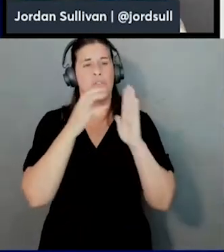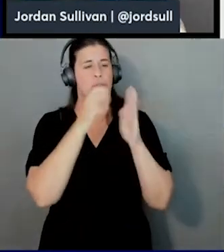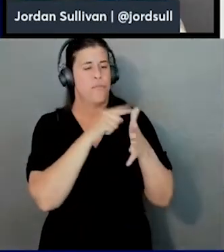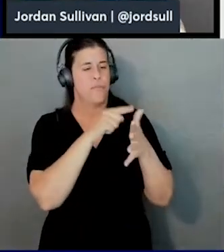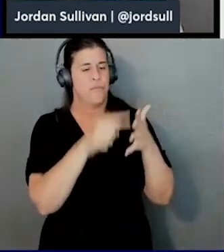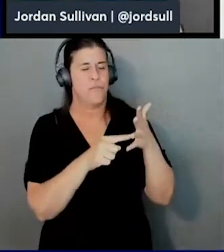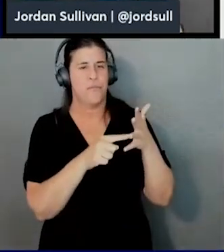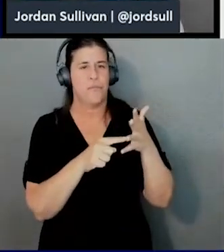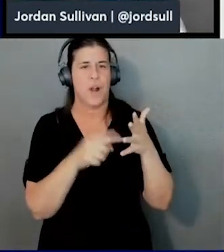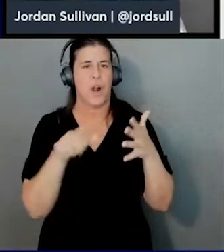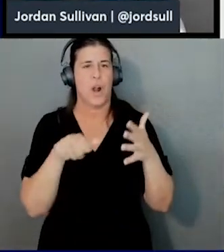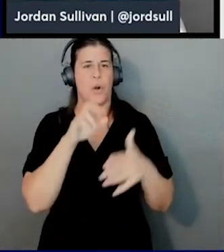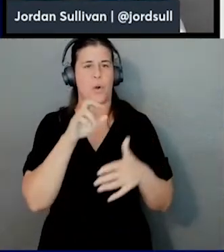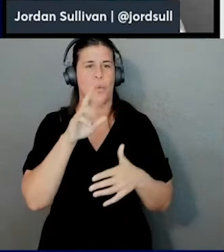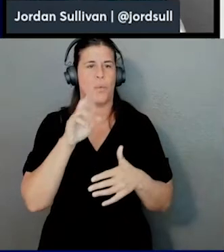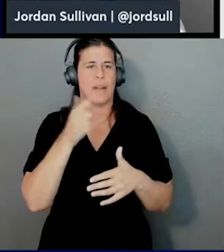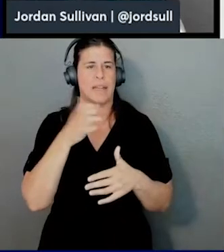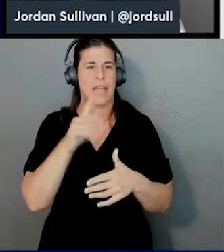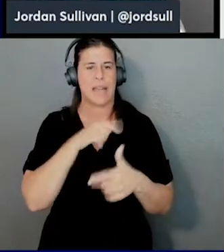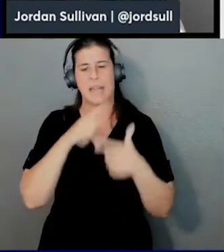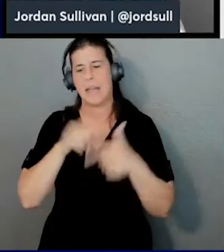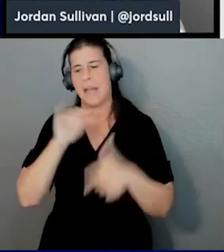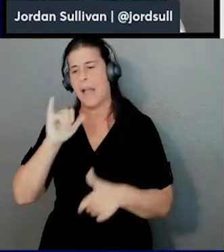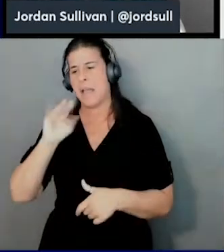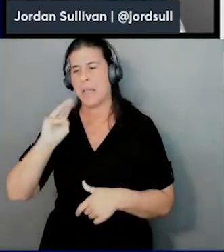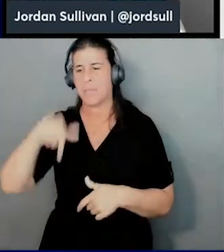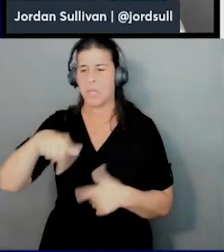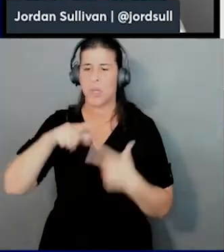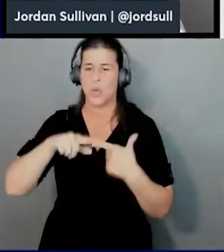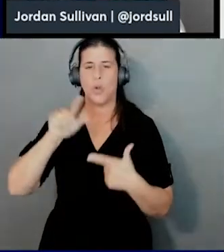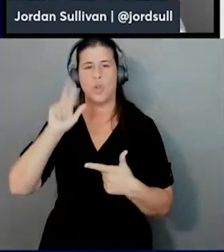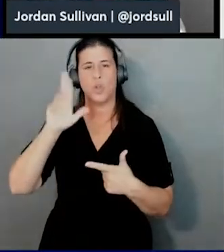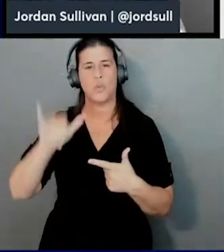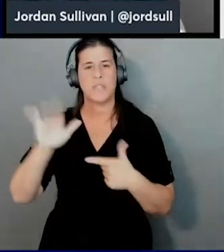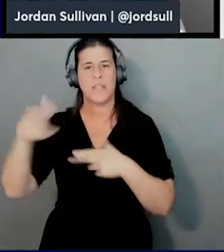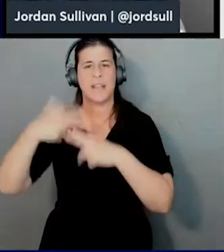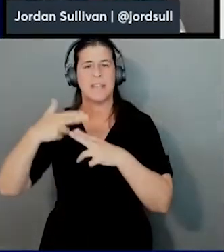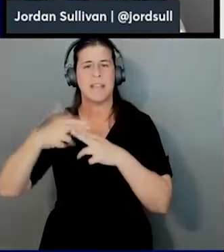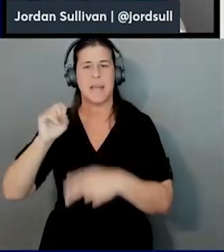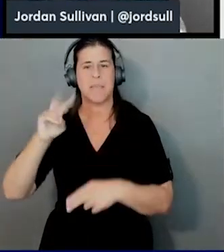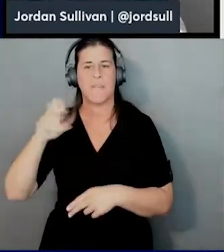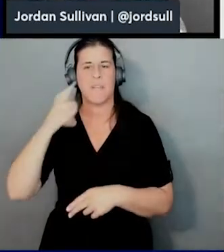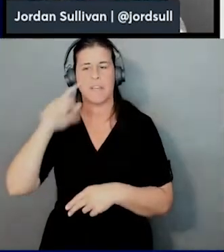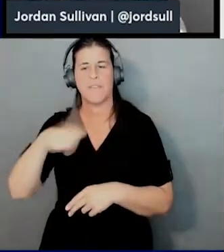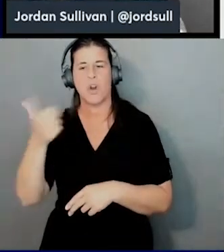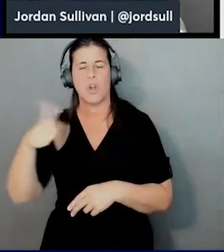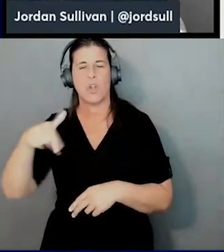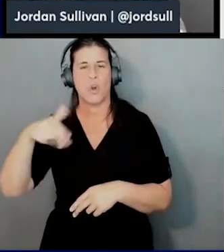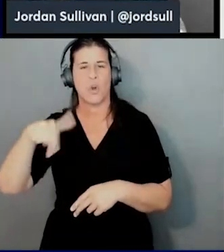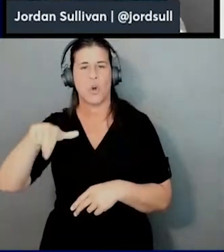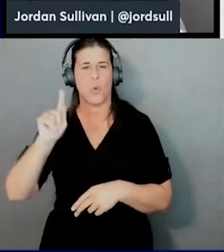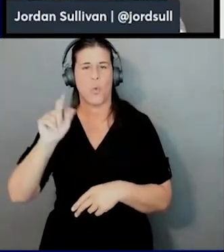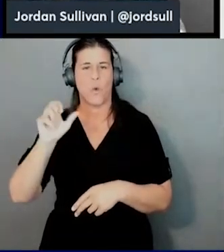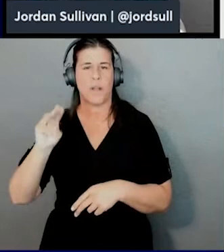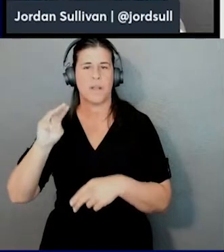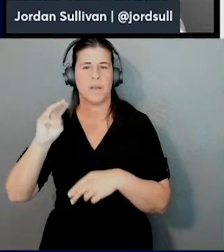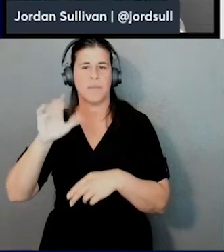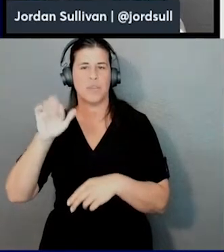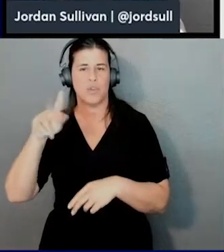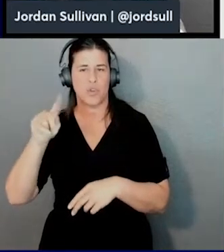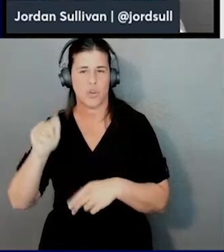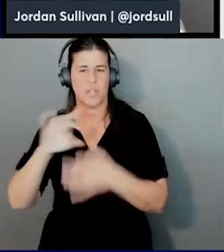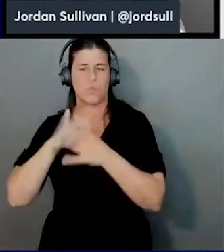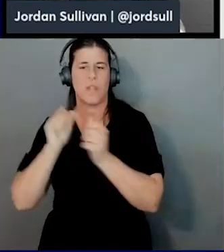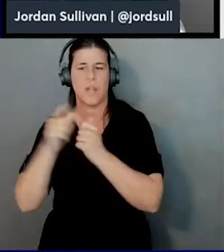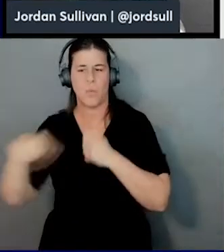and then IonQ, and then Lucy is the name of the device that Oxford Quantum Circuits has. It's also a superconducting qubit